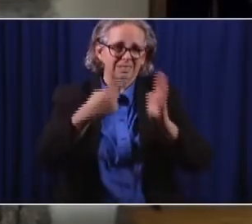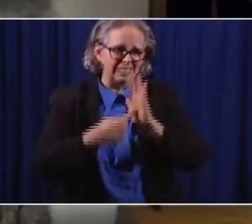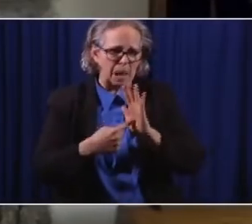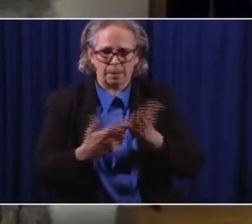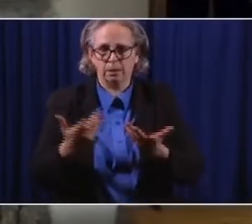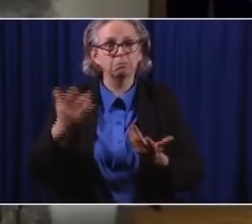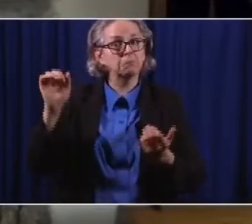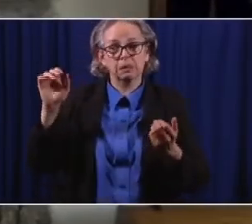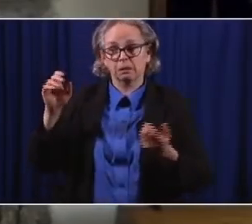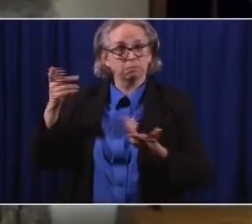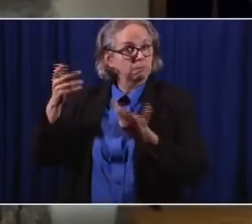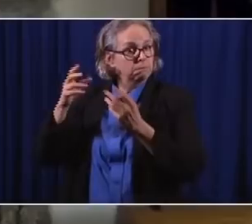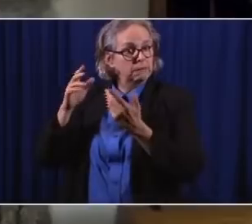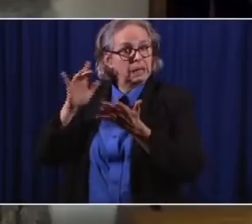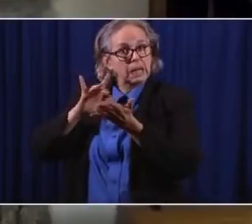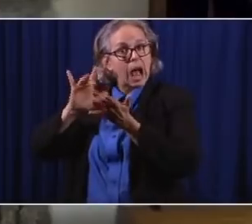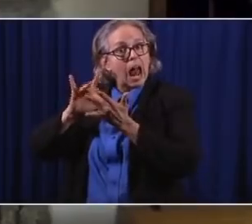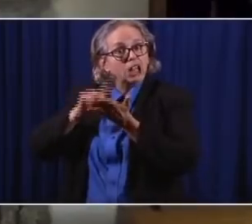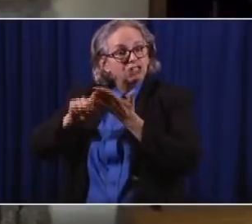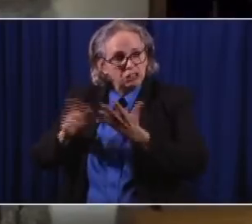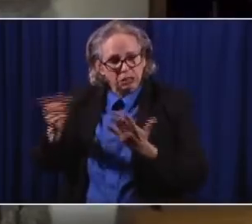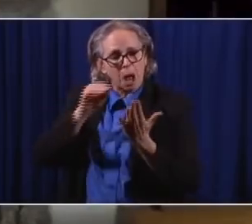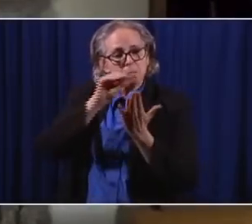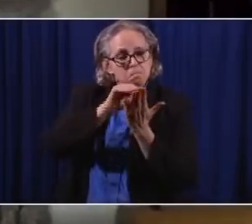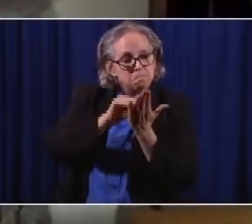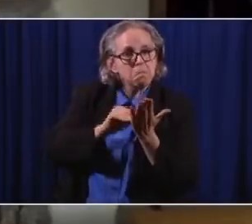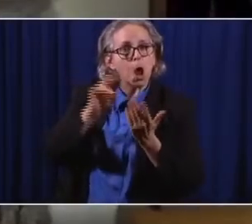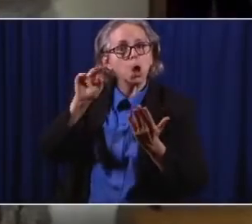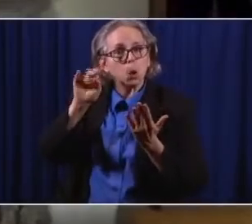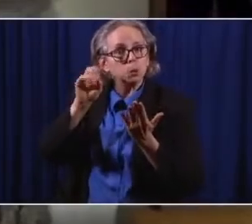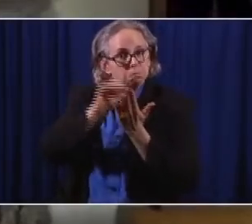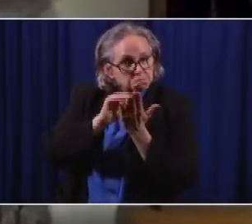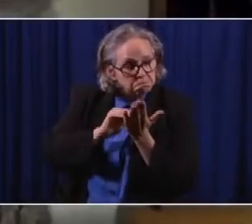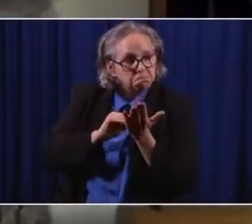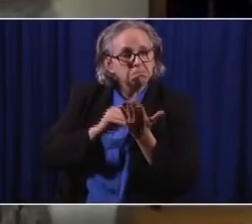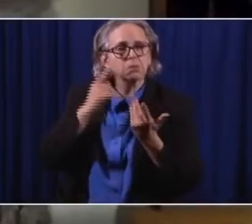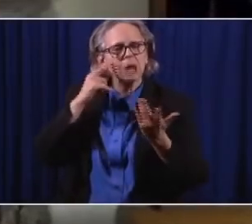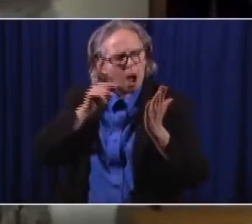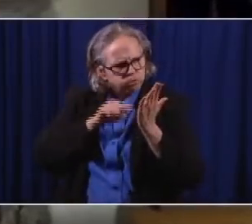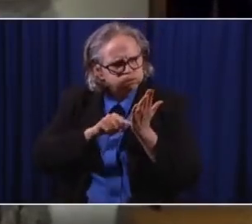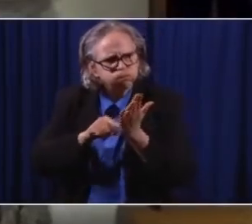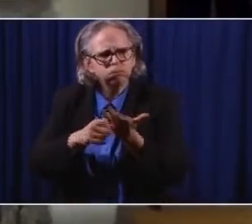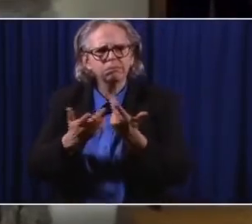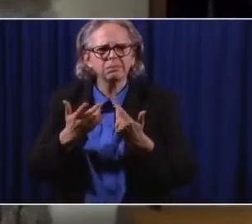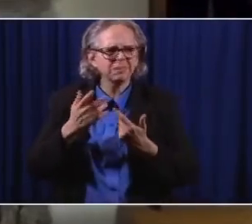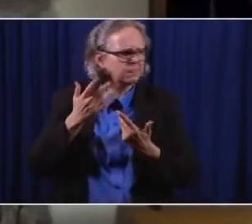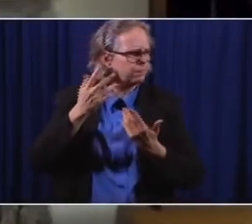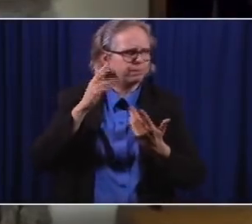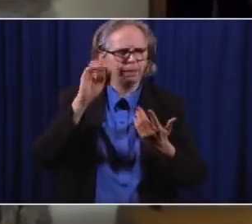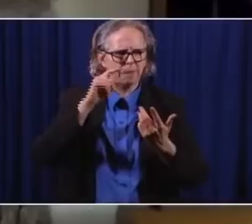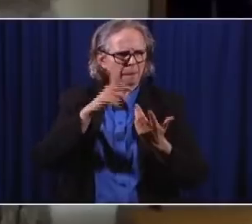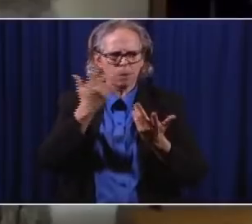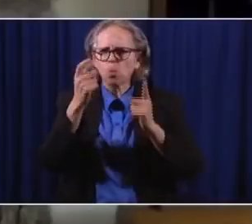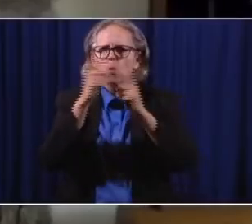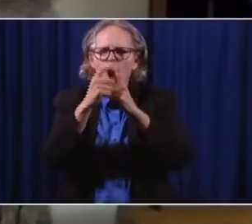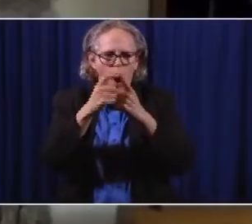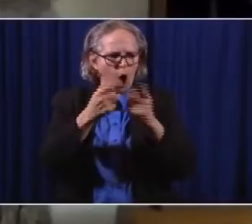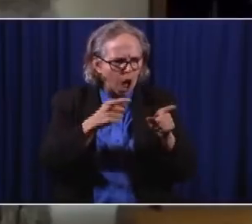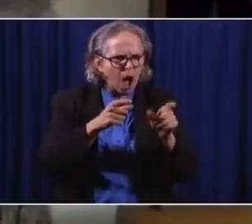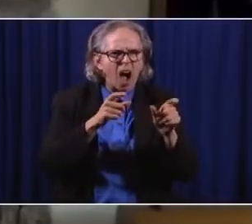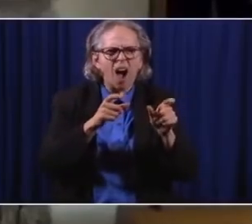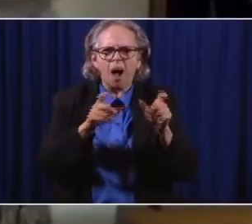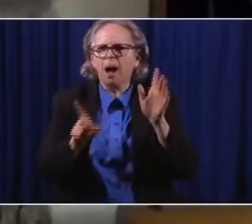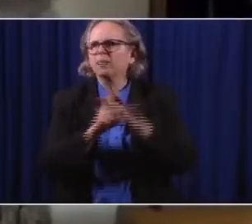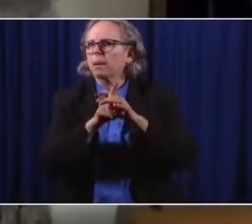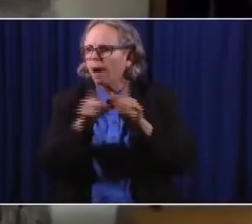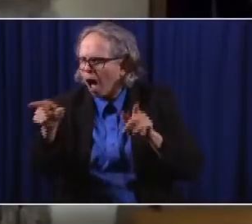you could go through and you could do a word search. But for example, if the note